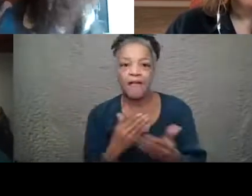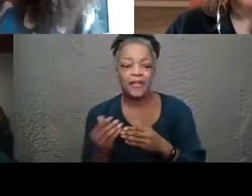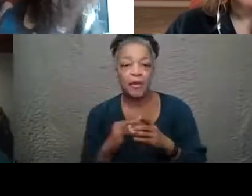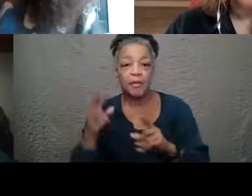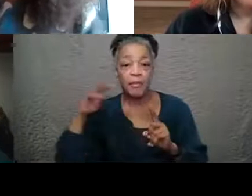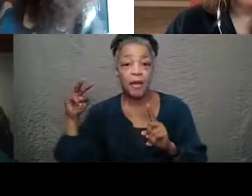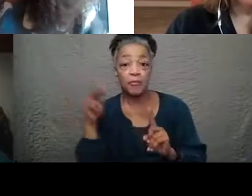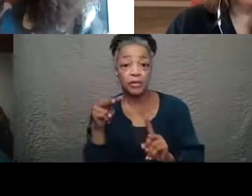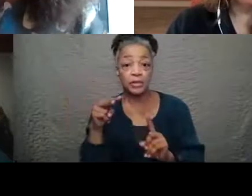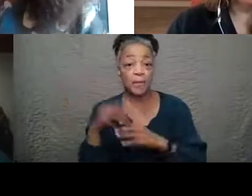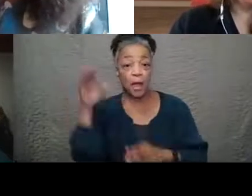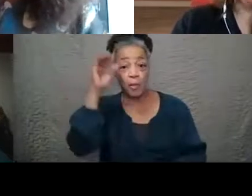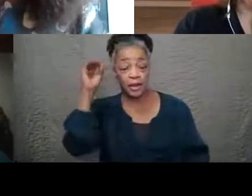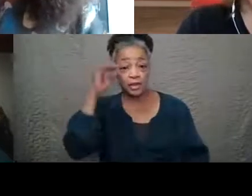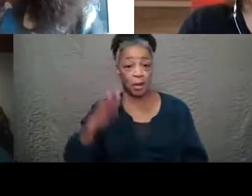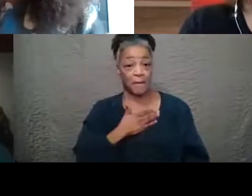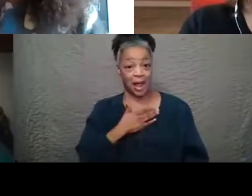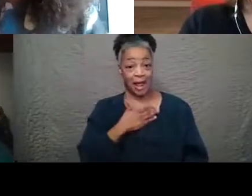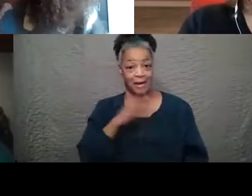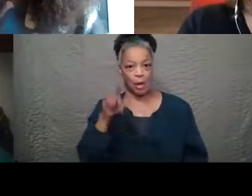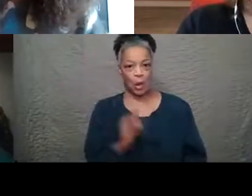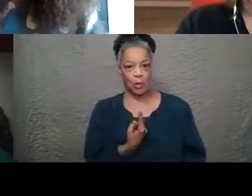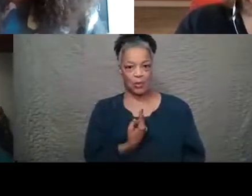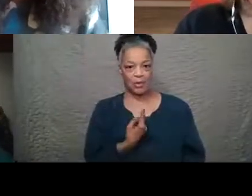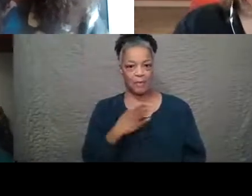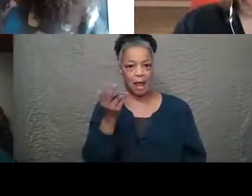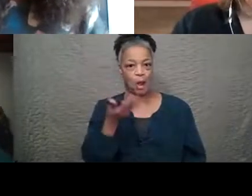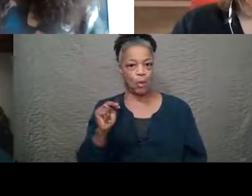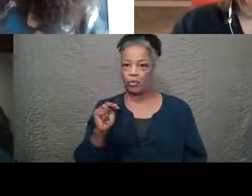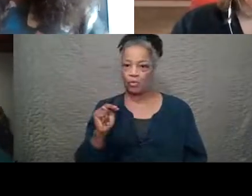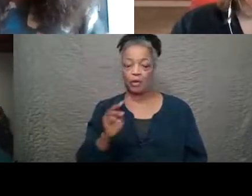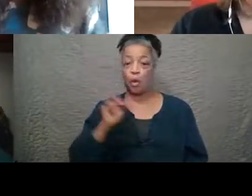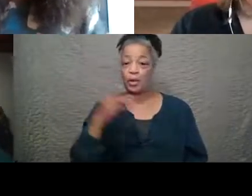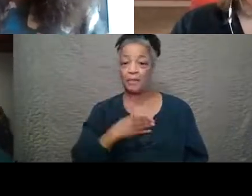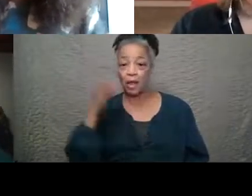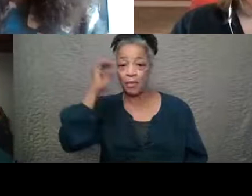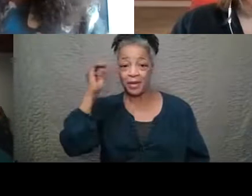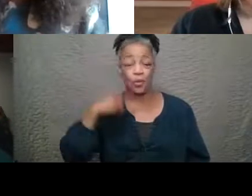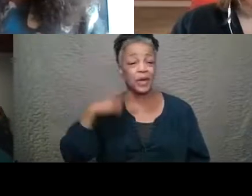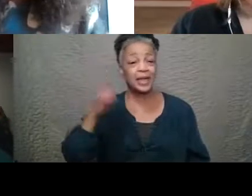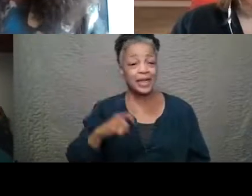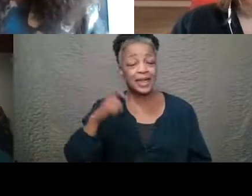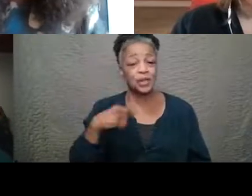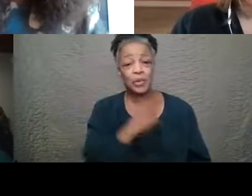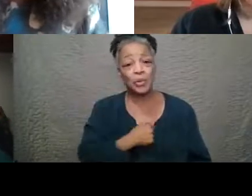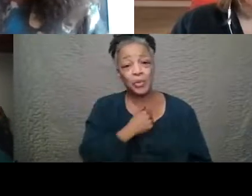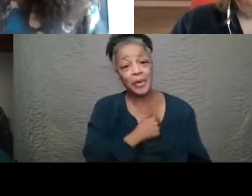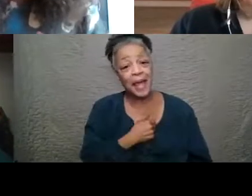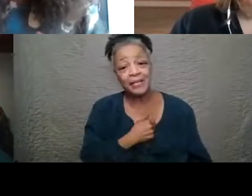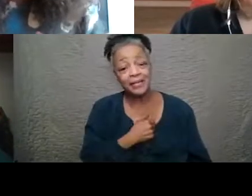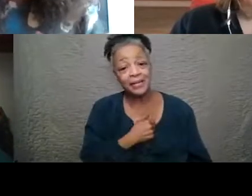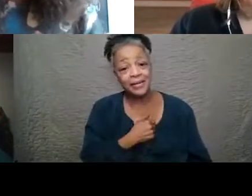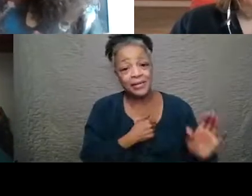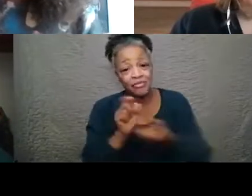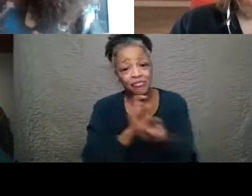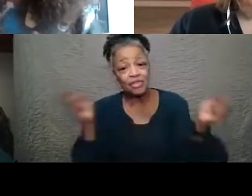that I'm expressing at this time are mine and mine alone. We need to repent. We need to have